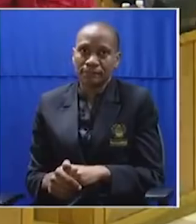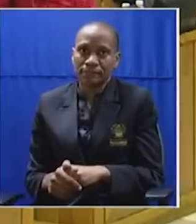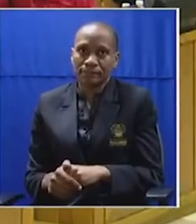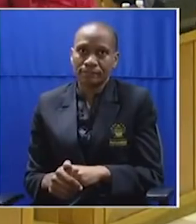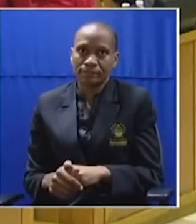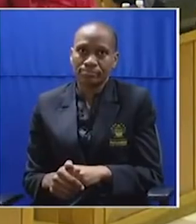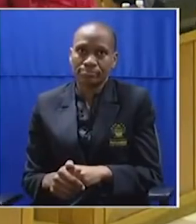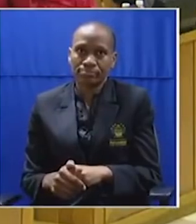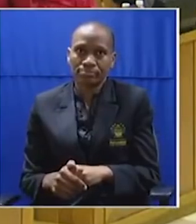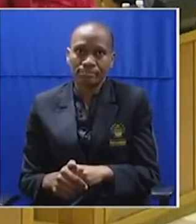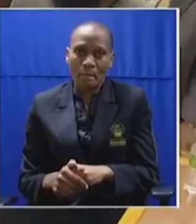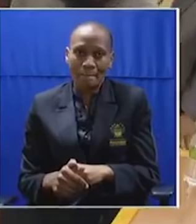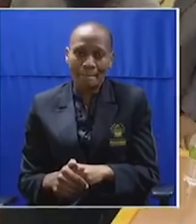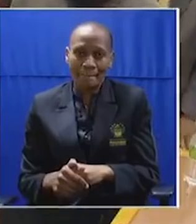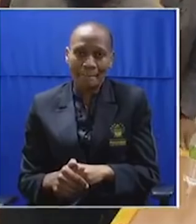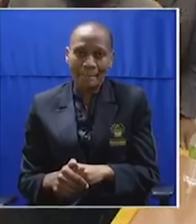Honorable Plawama.